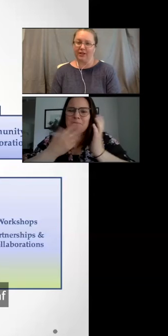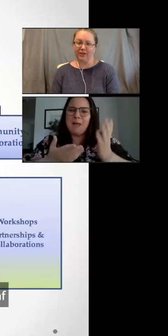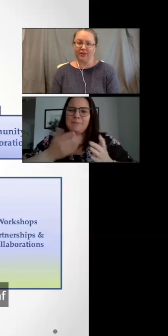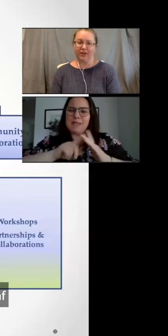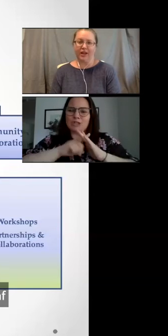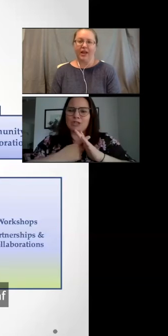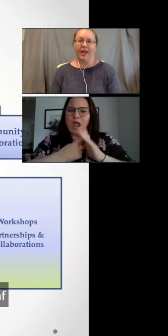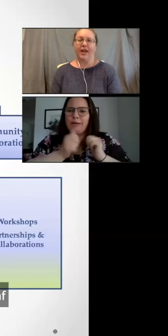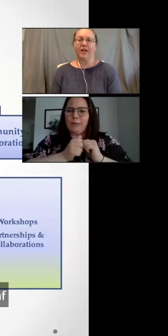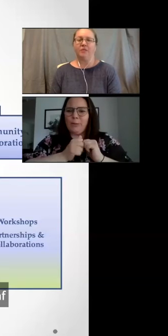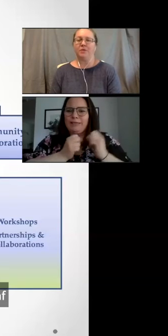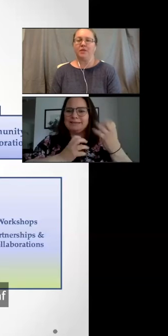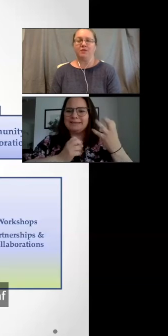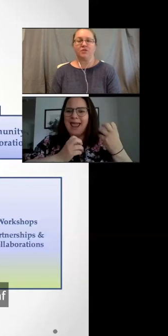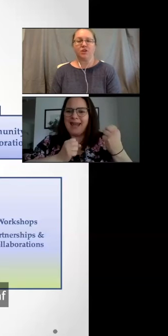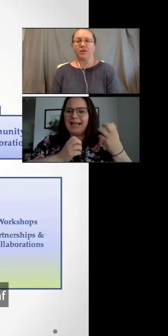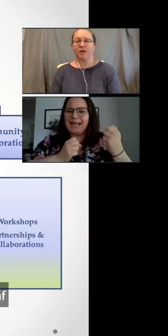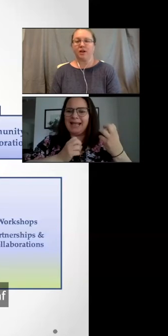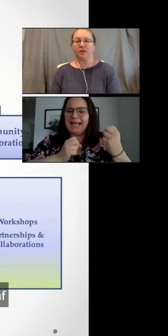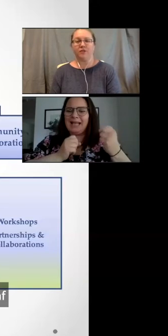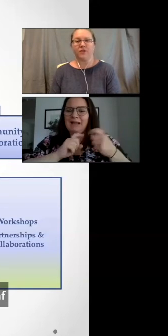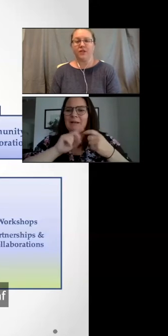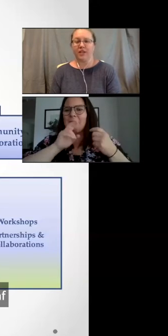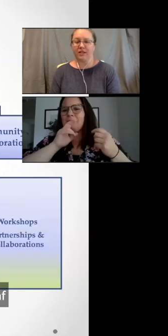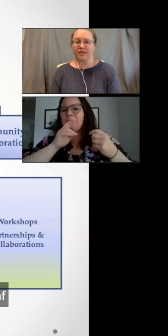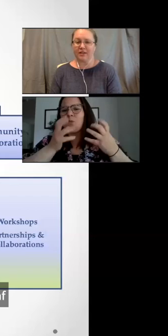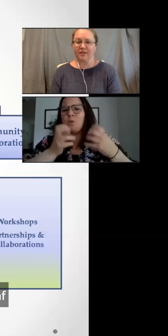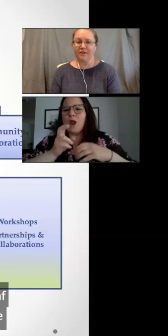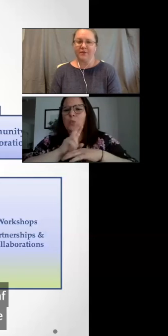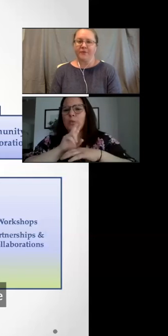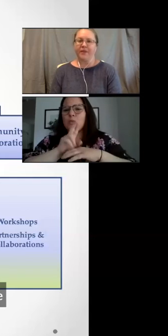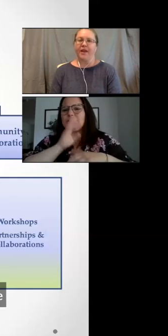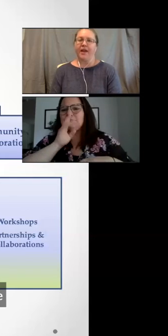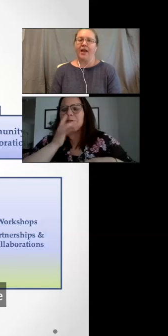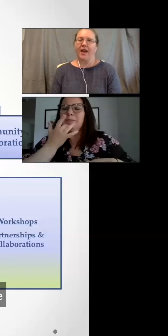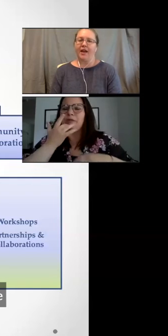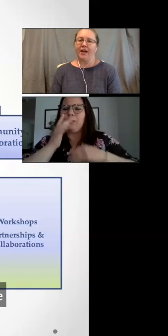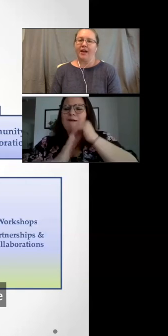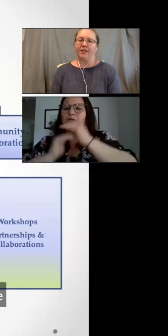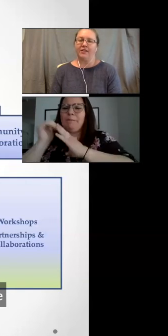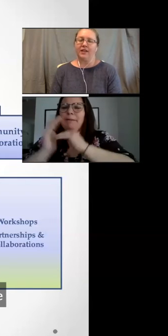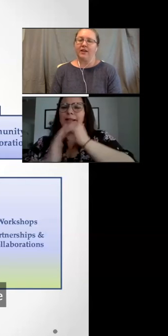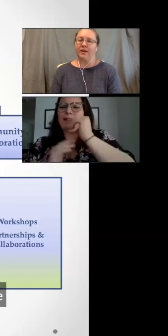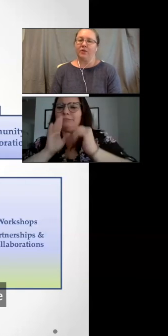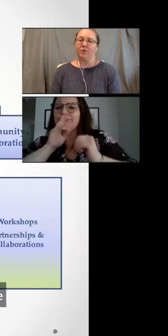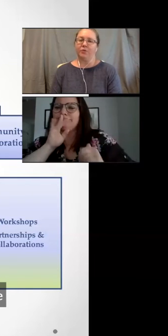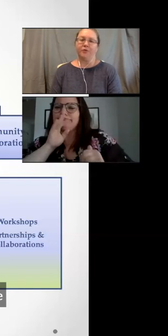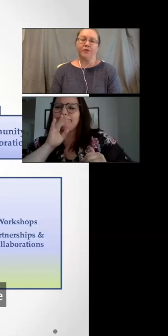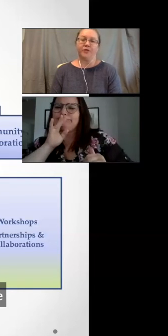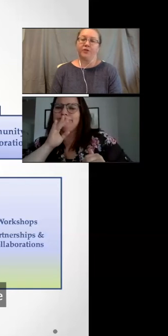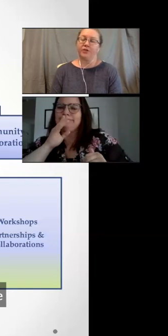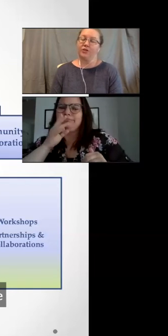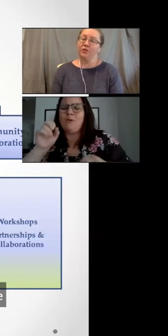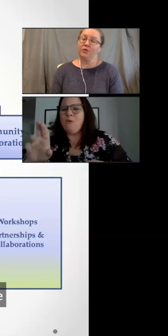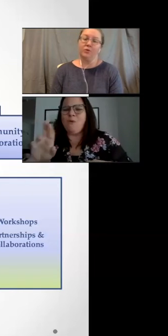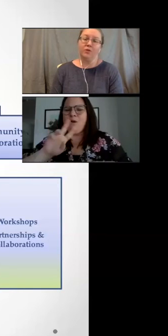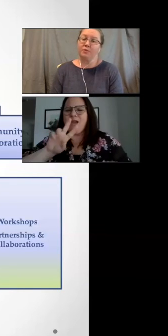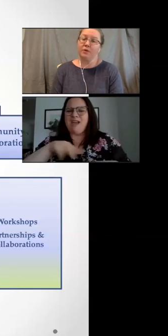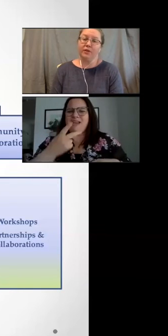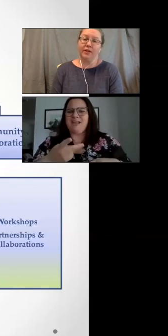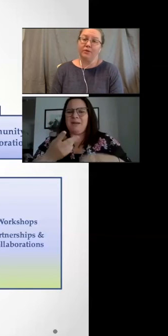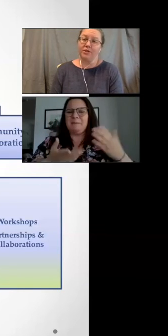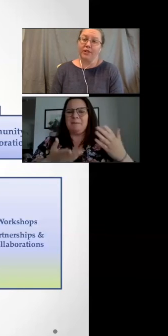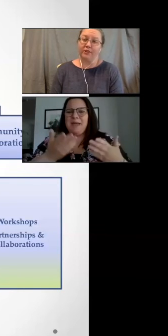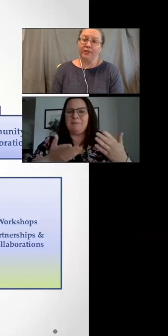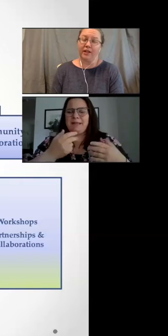choices later. And maybe they've started off using ASL and they would prefer to use